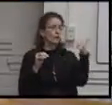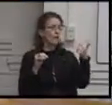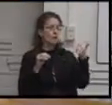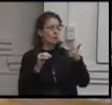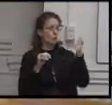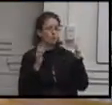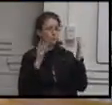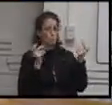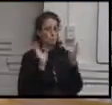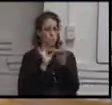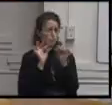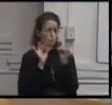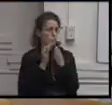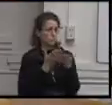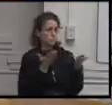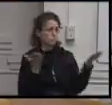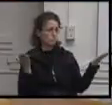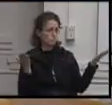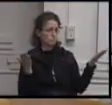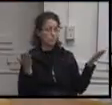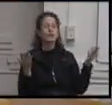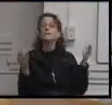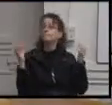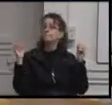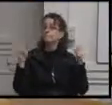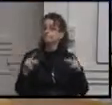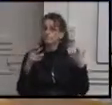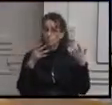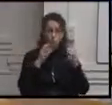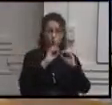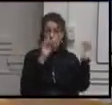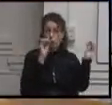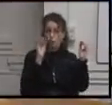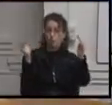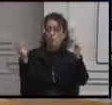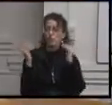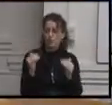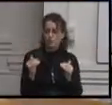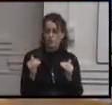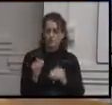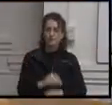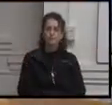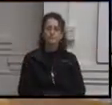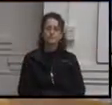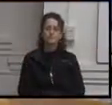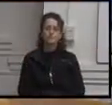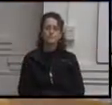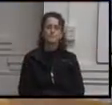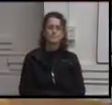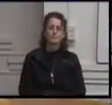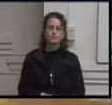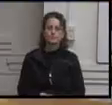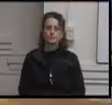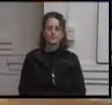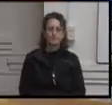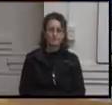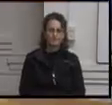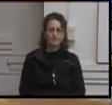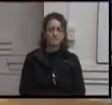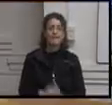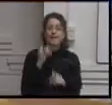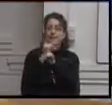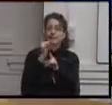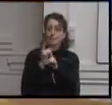the agenda? Well then, the next item on the agenda is to convene as